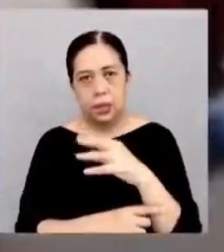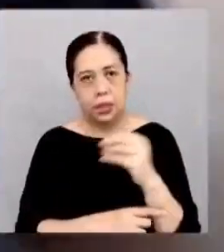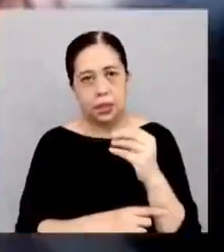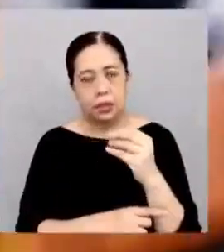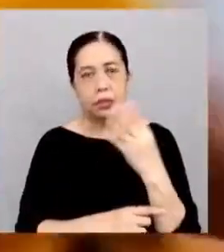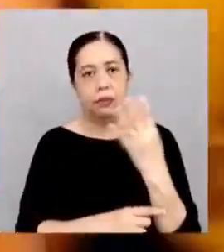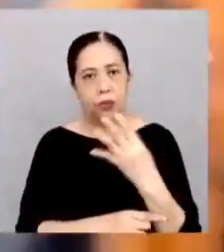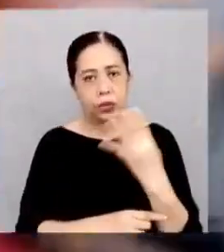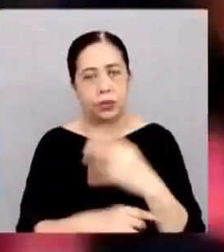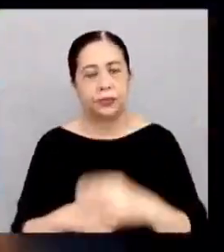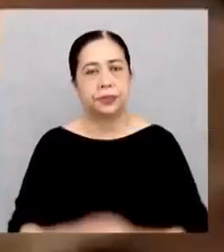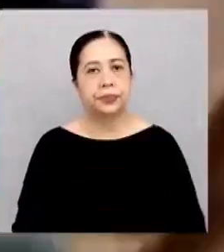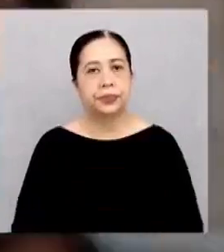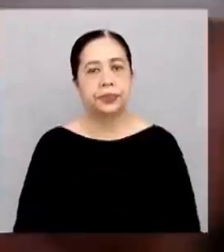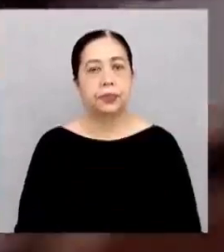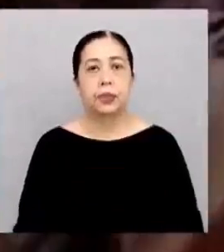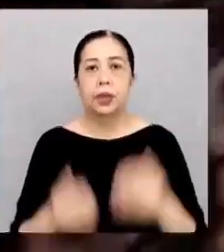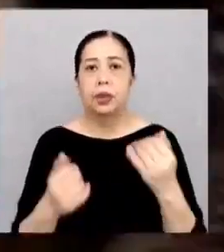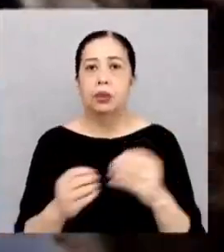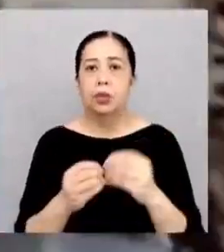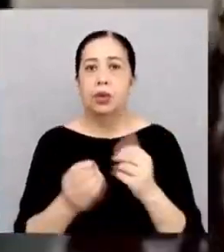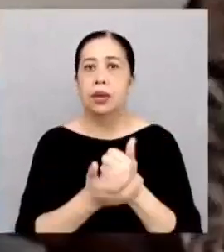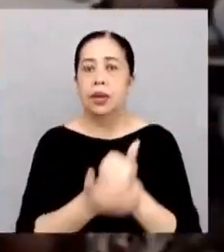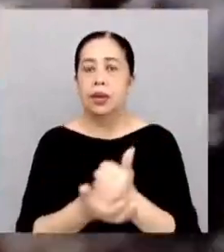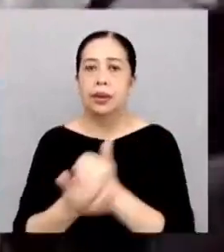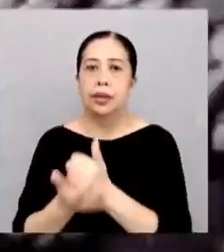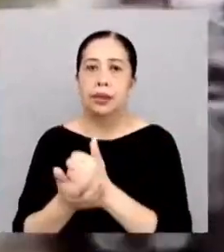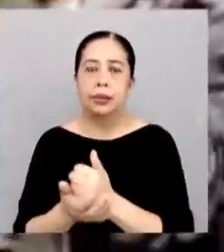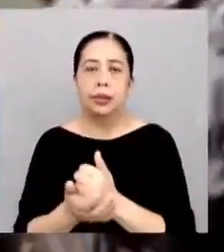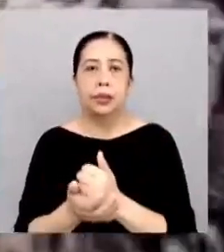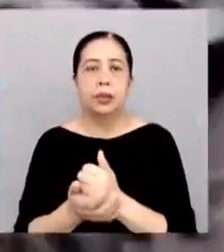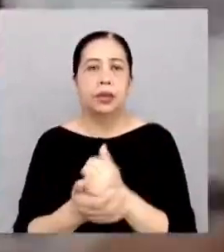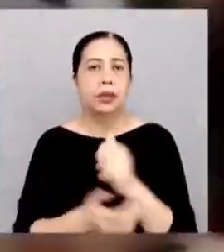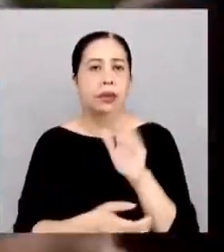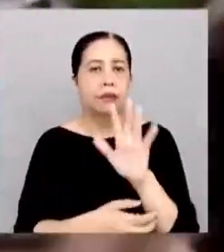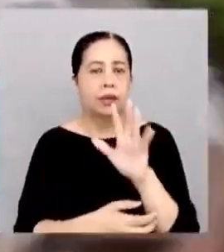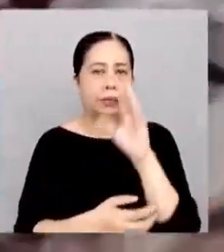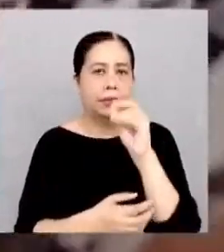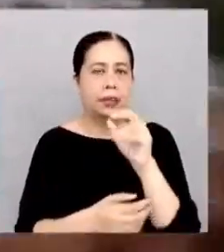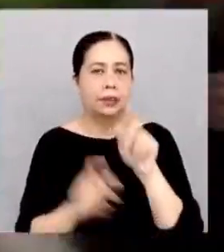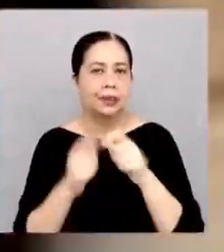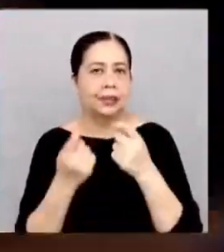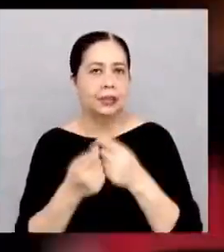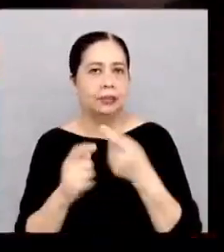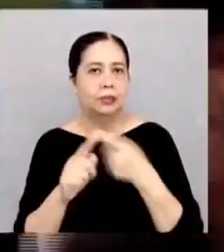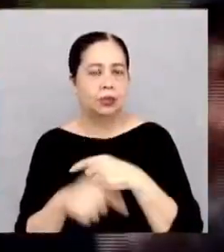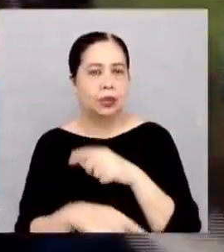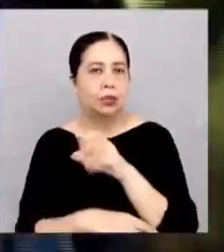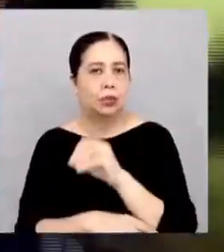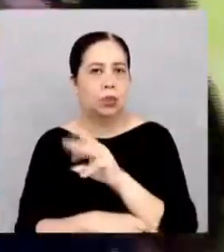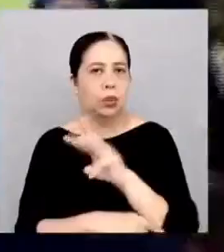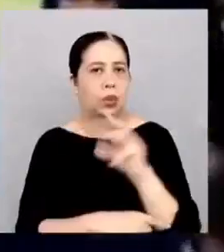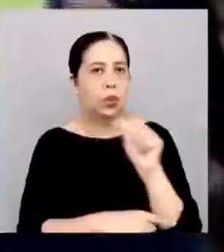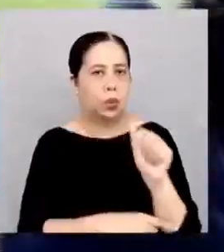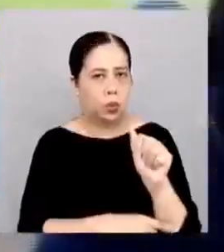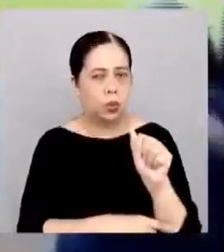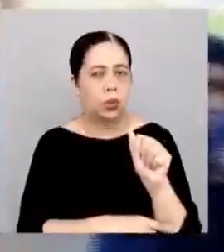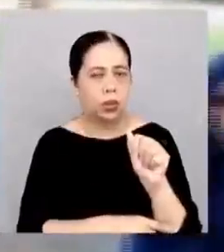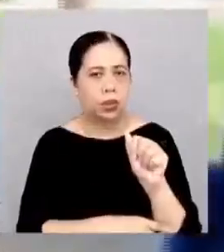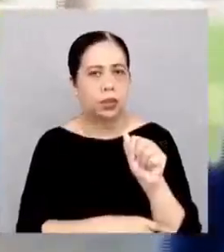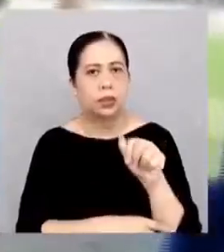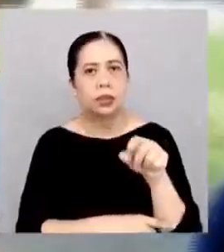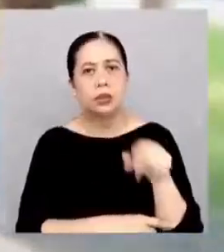340. Meanwhile, more help is on the way. A five-man team from the Philippine Overseas Workers